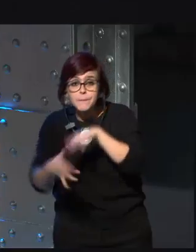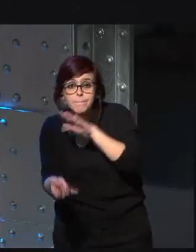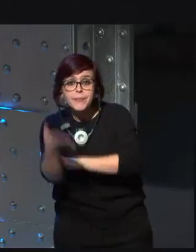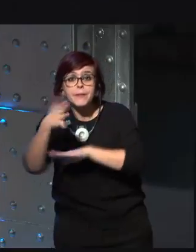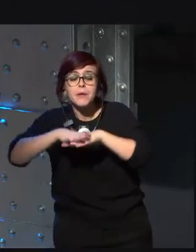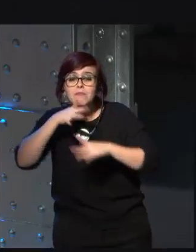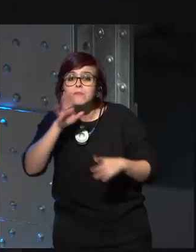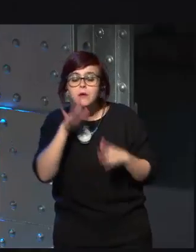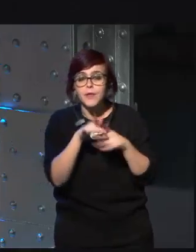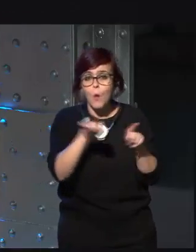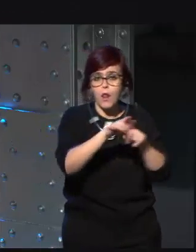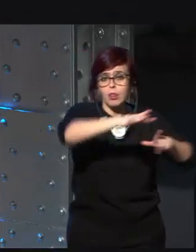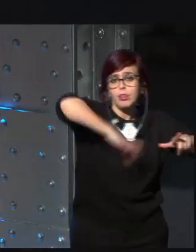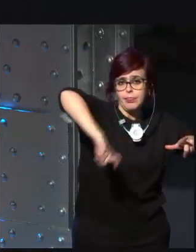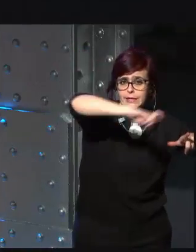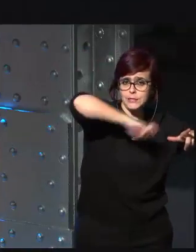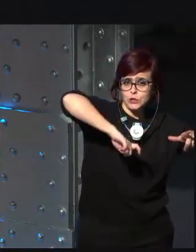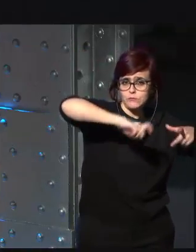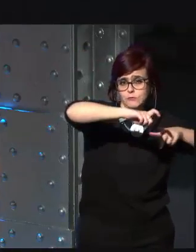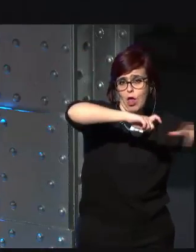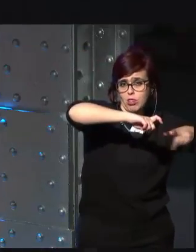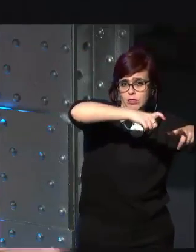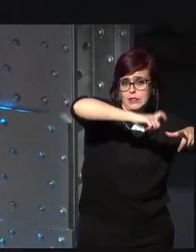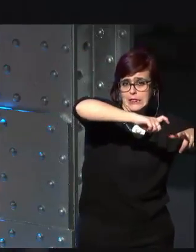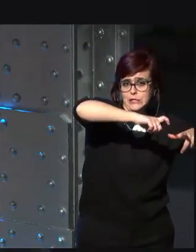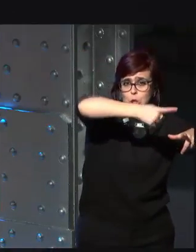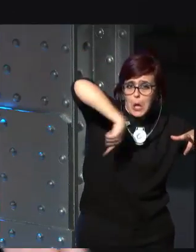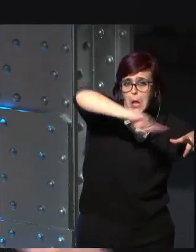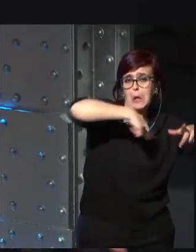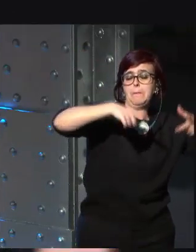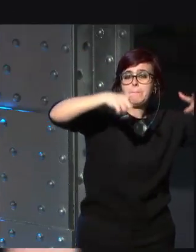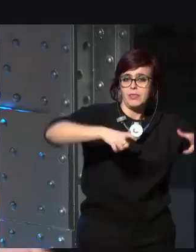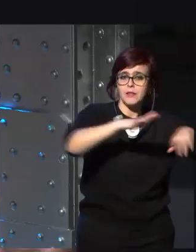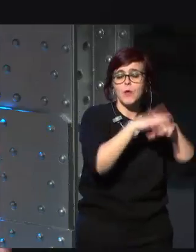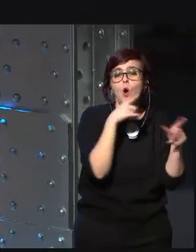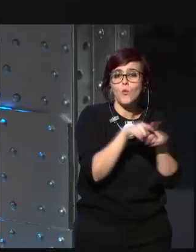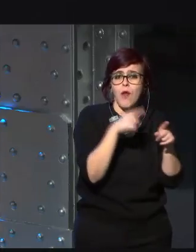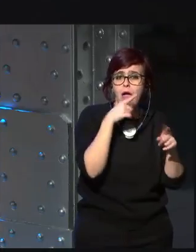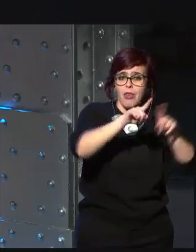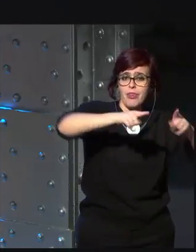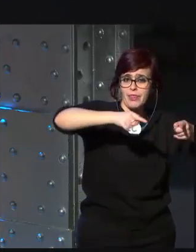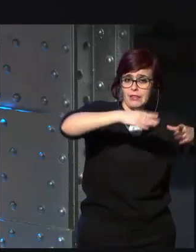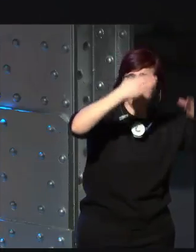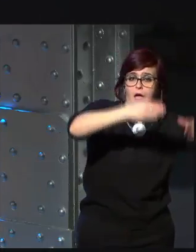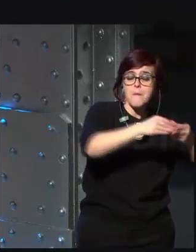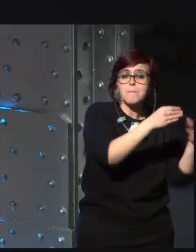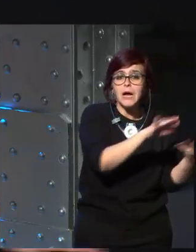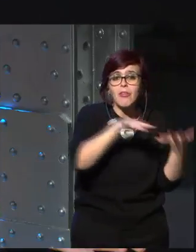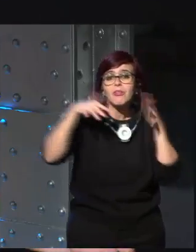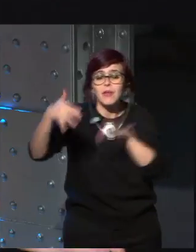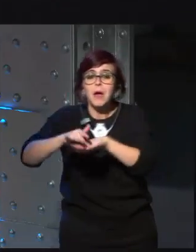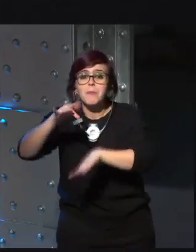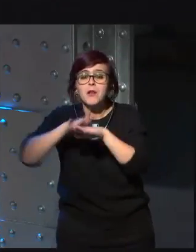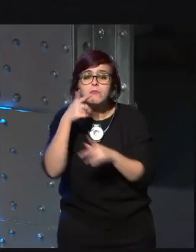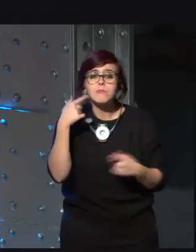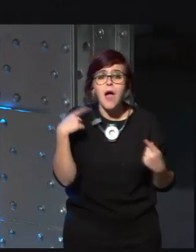what they're digitalizing. Some they're just copying discs or tapes or whatever, or open reels. They don't